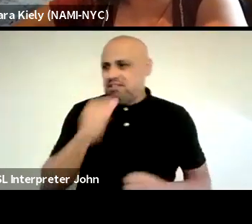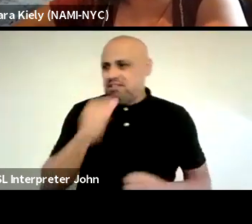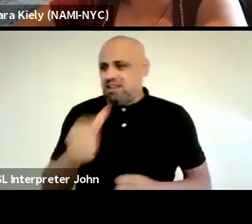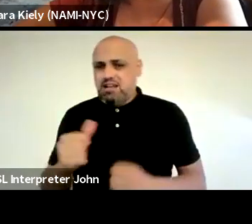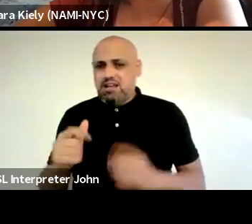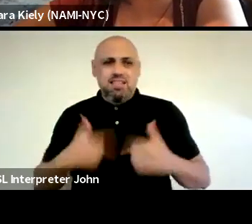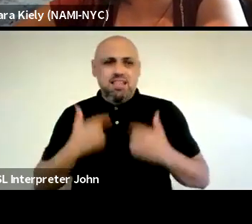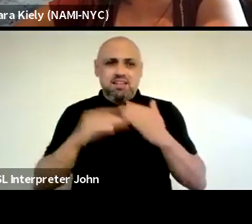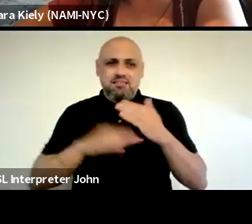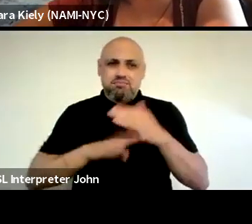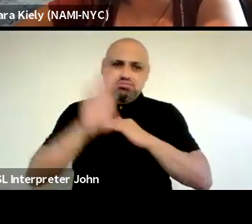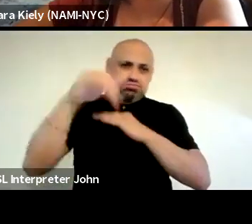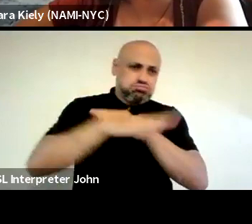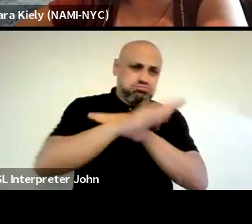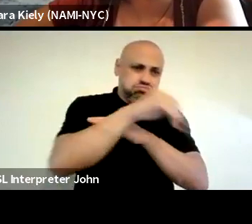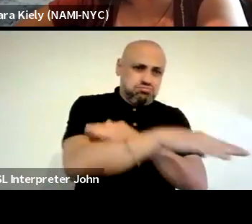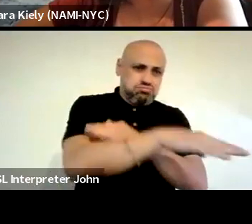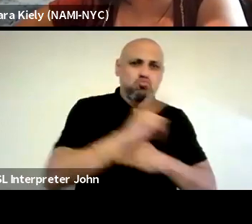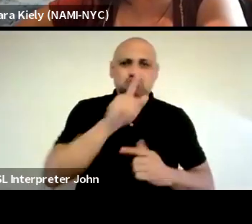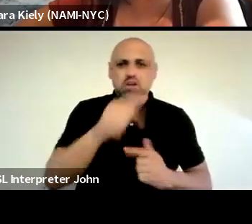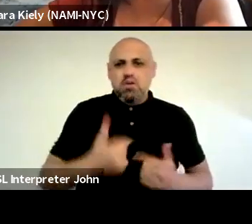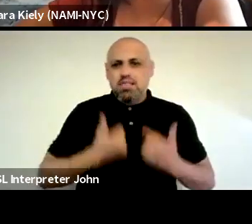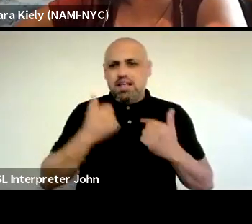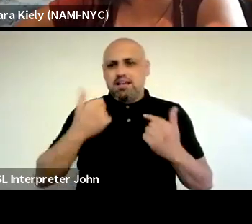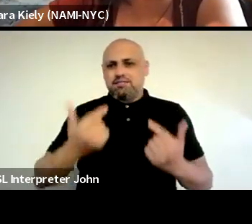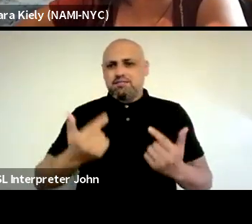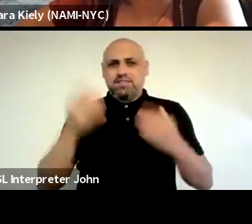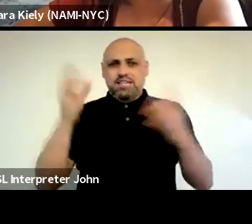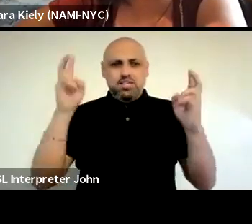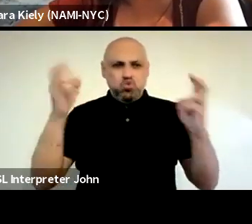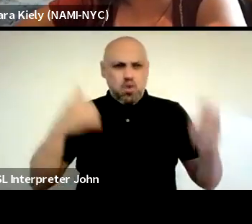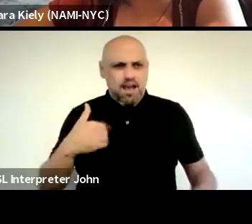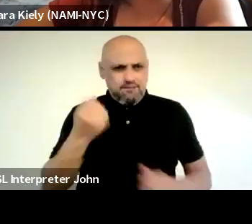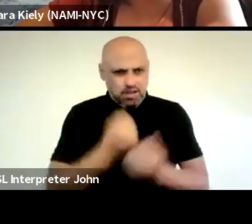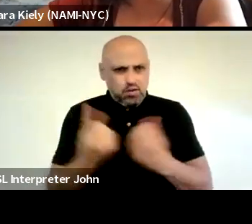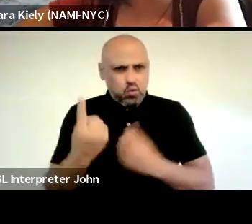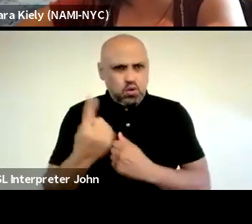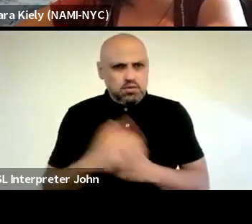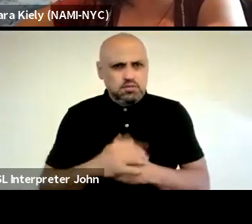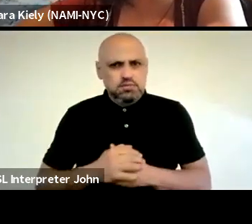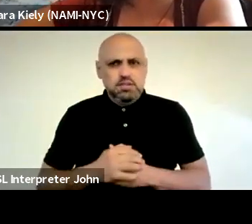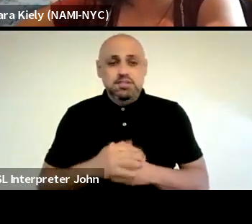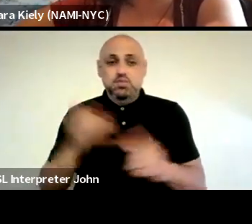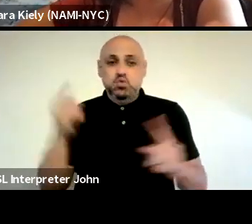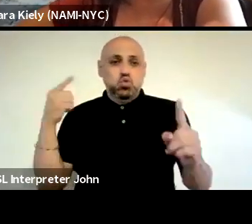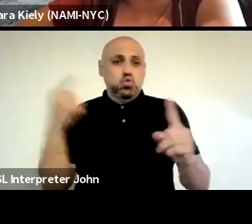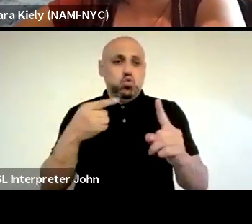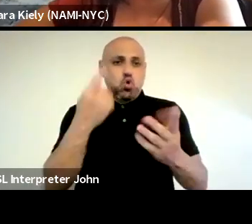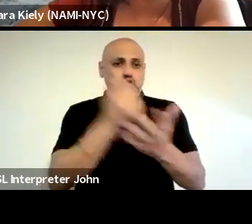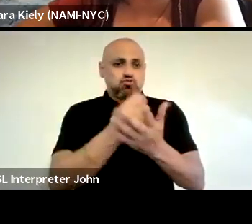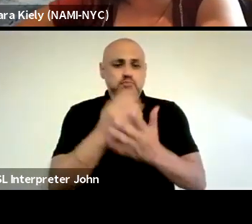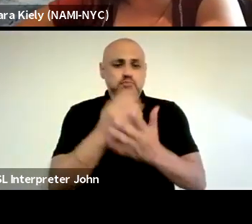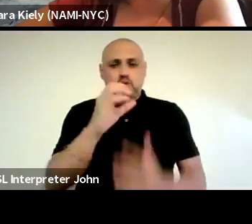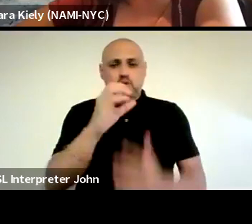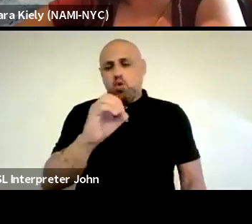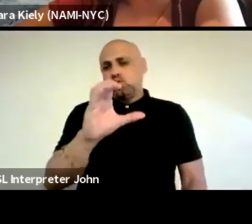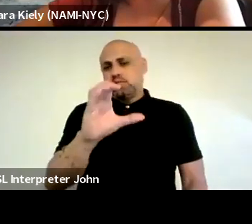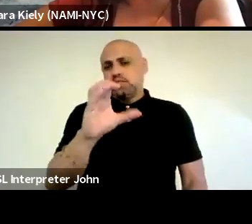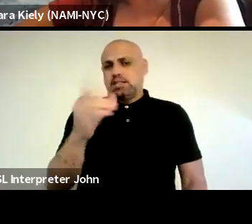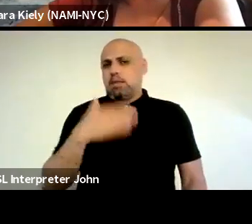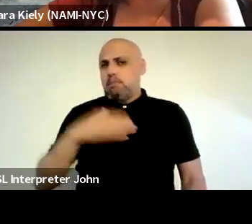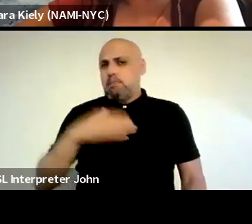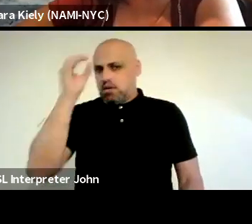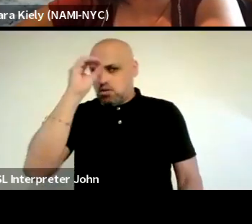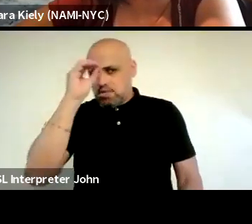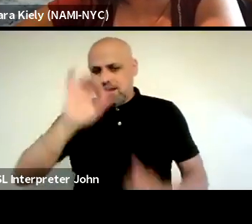lots of just real life issues. So the goal of the treatment of OCD, from my point of view, is how to get OCD out